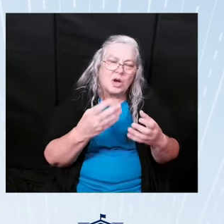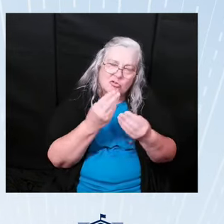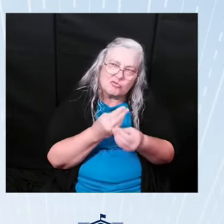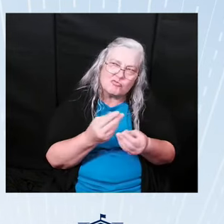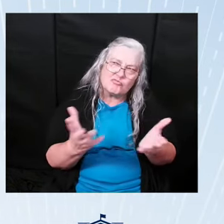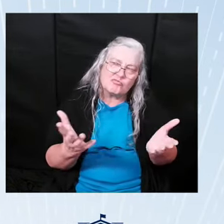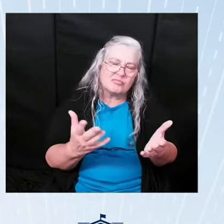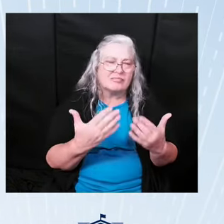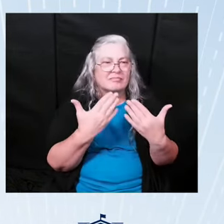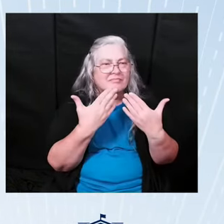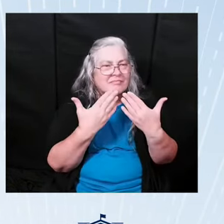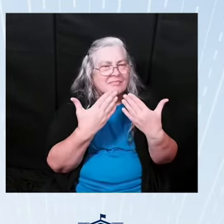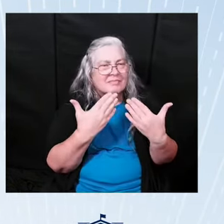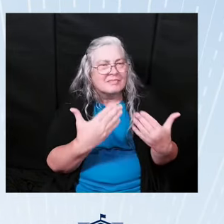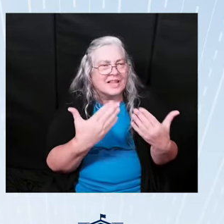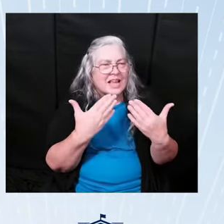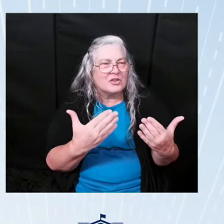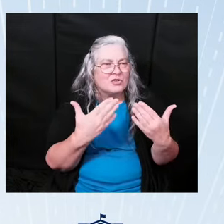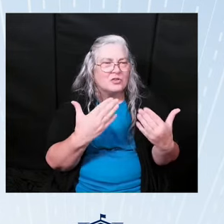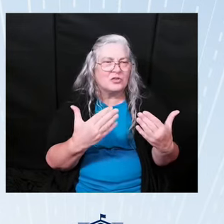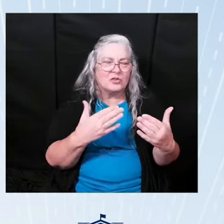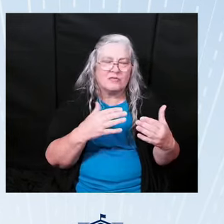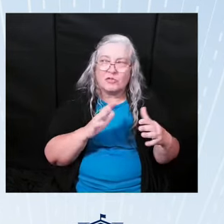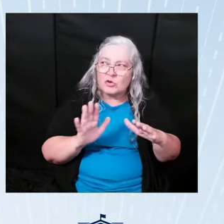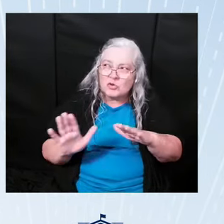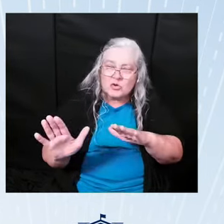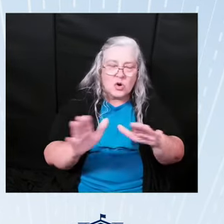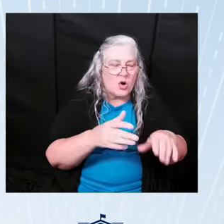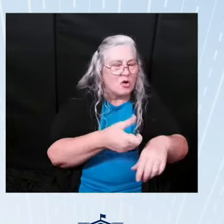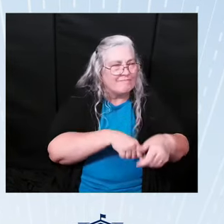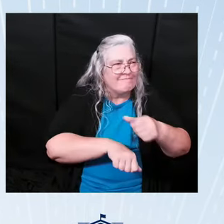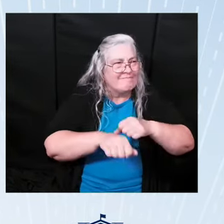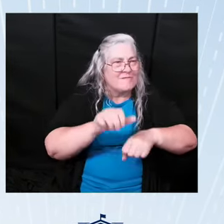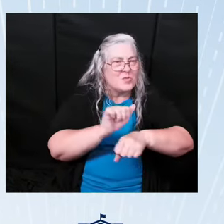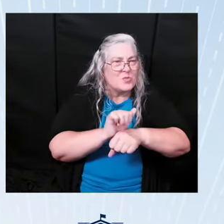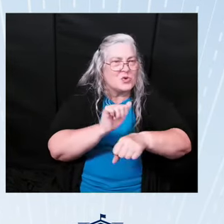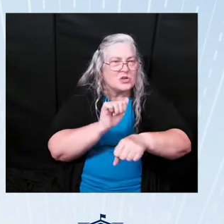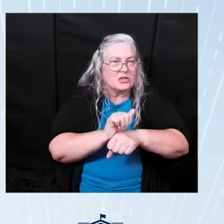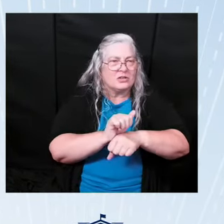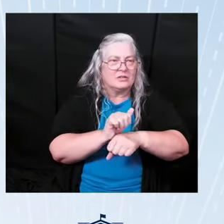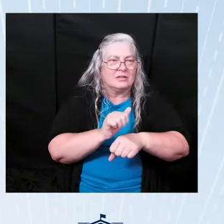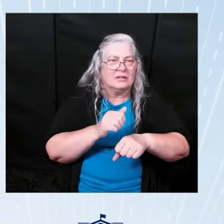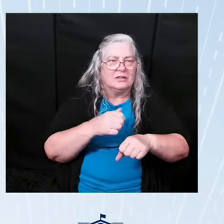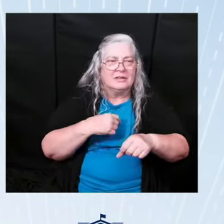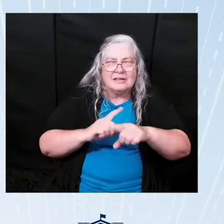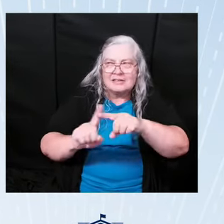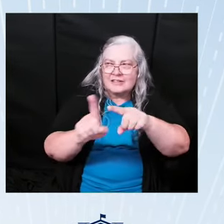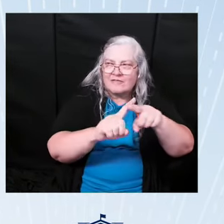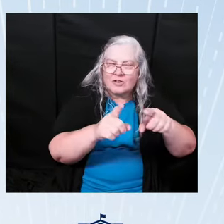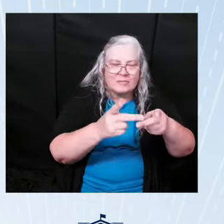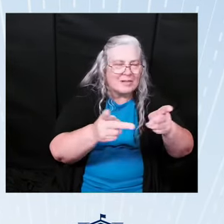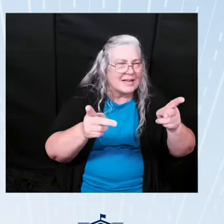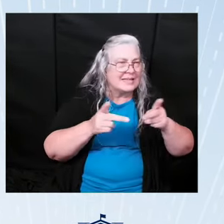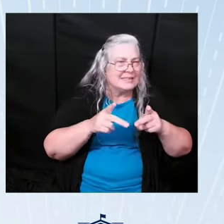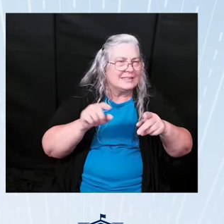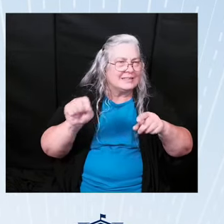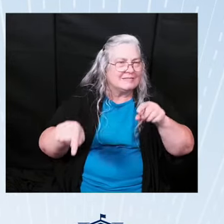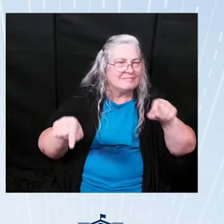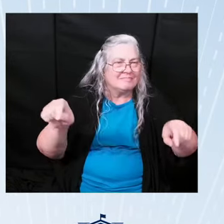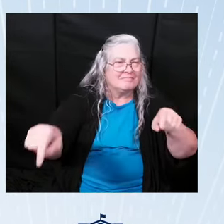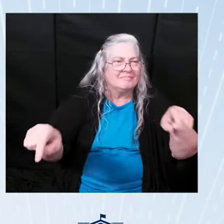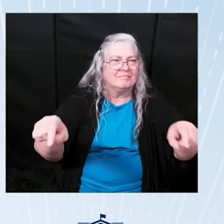places, and thank you for being here to share that work. We know that climate change is the defining challenge of our